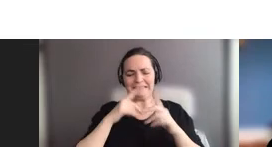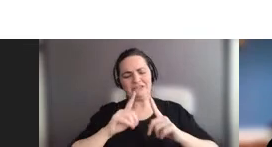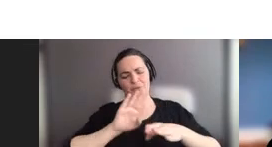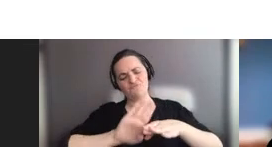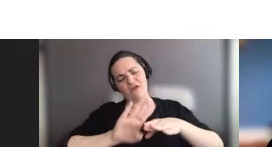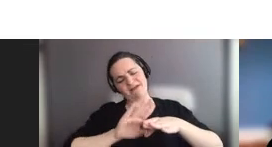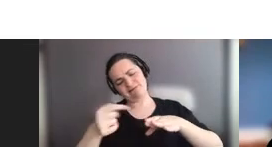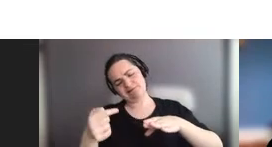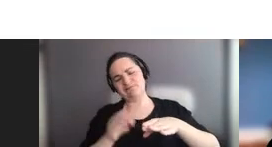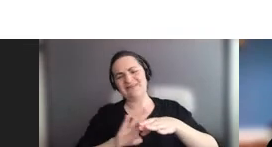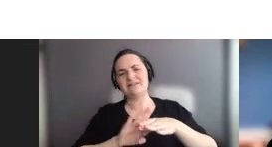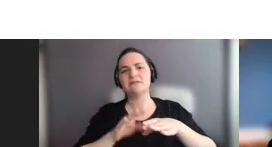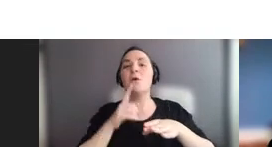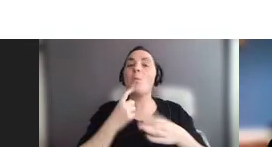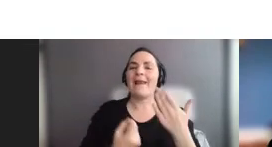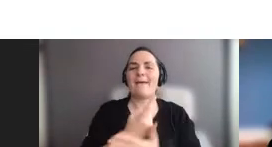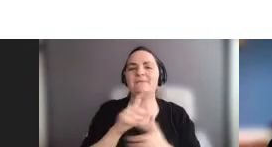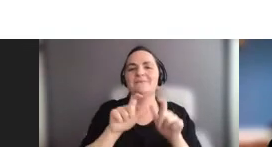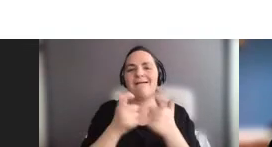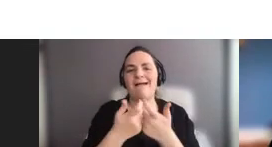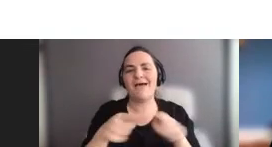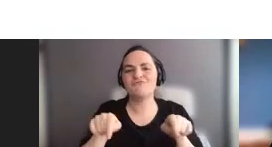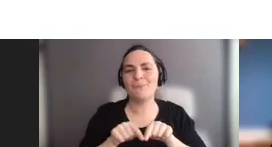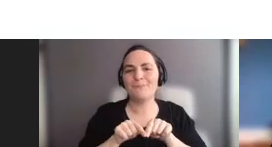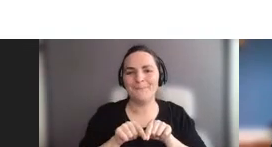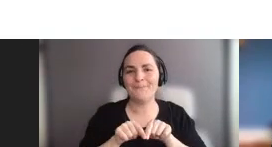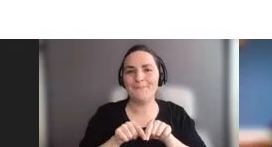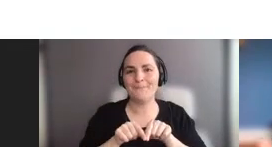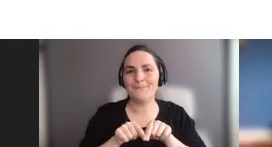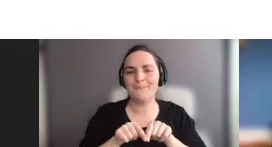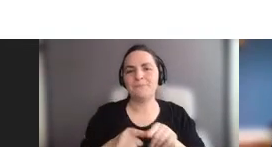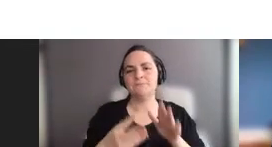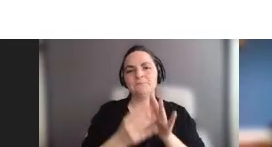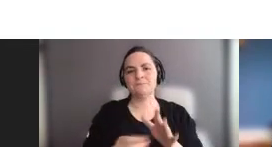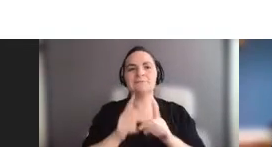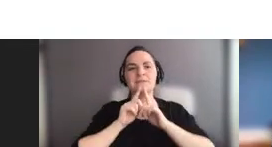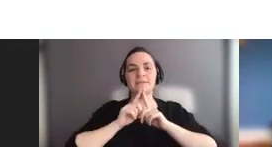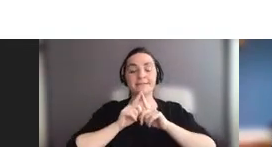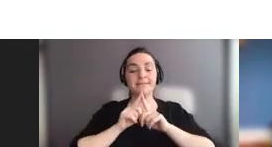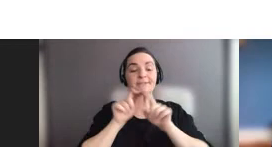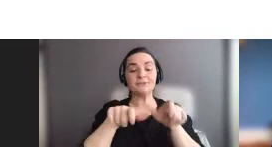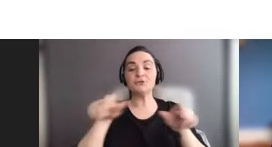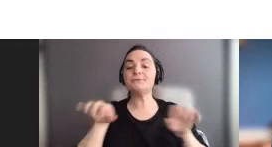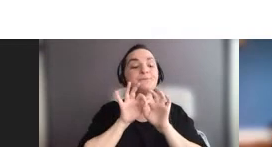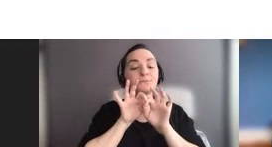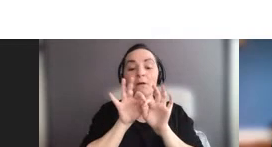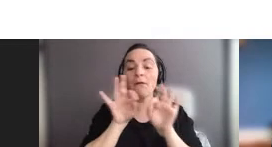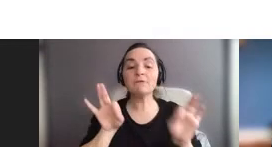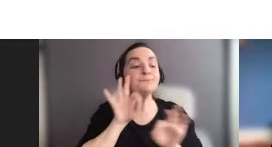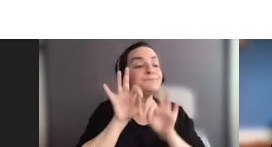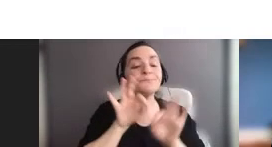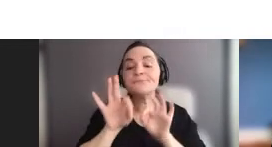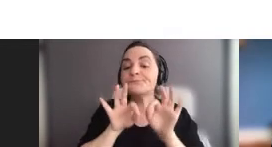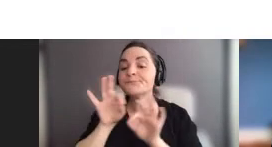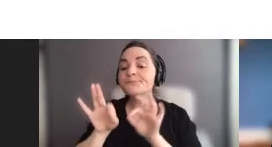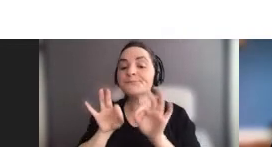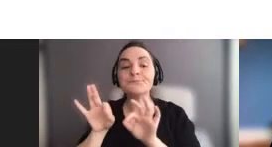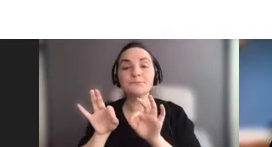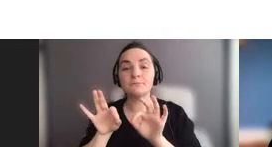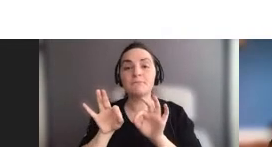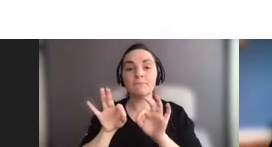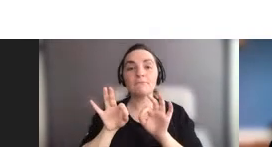classroom. So the teacher will ask students questions. The